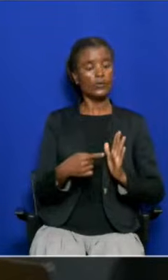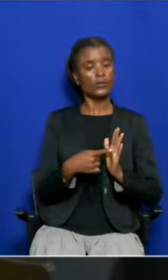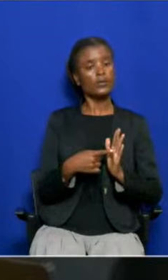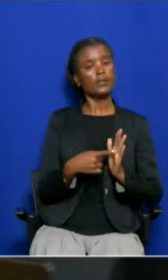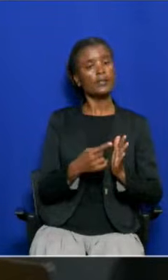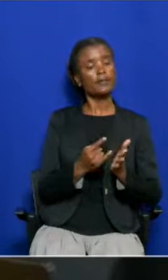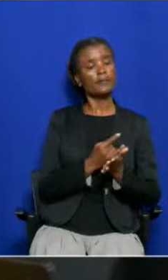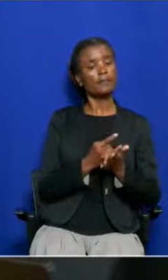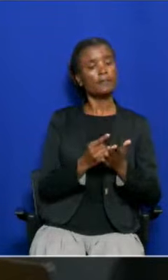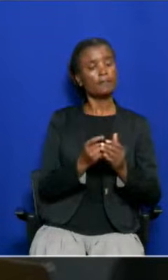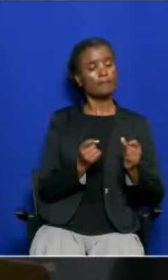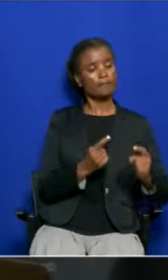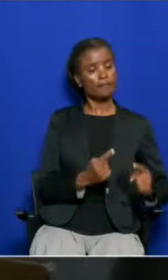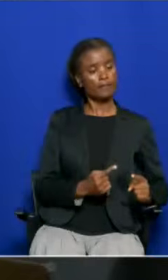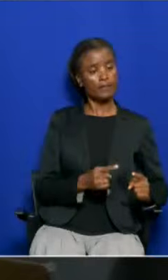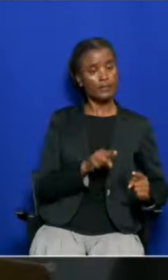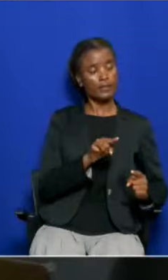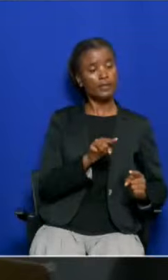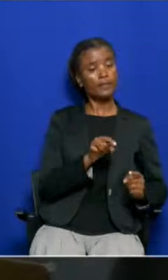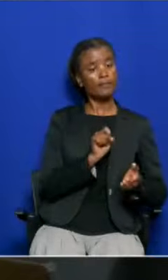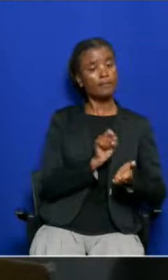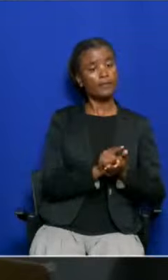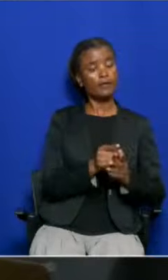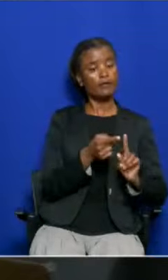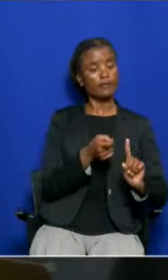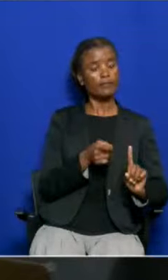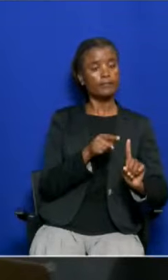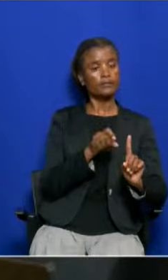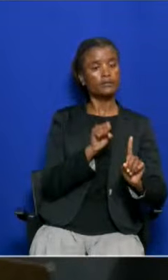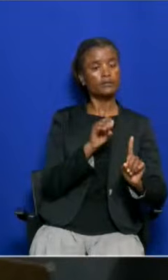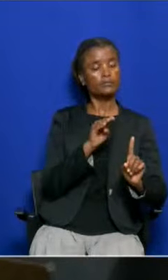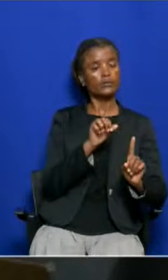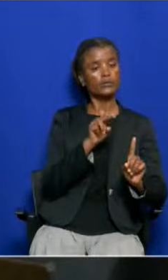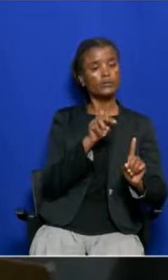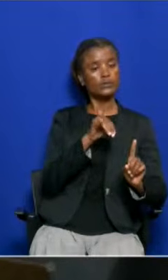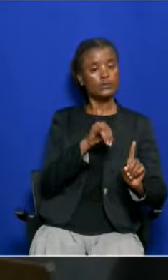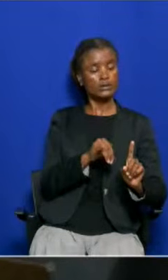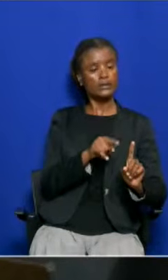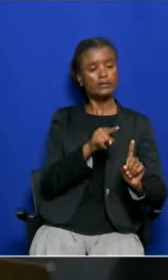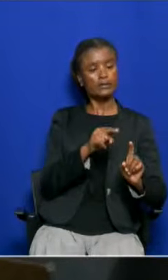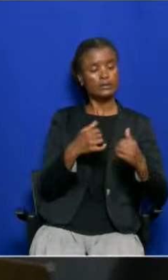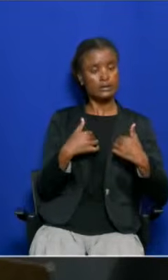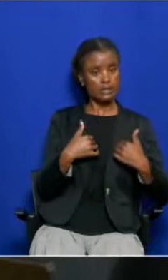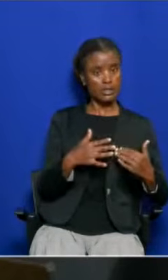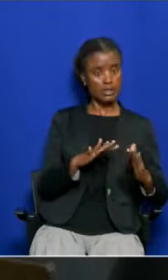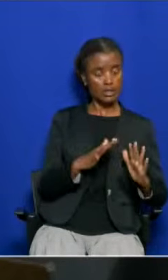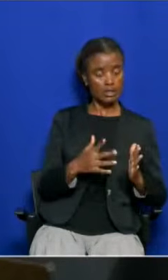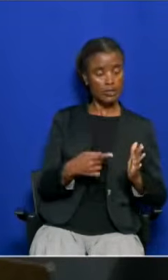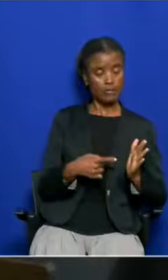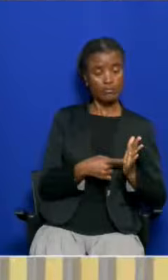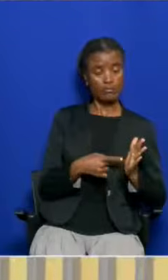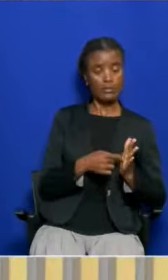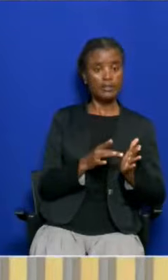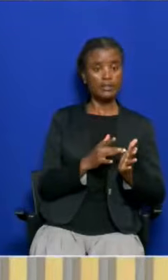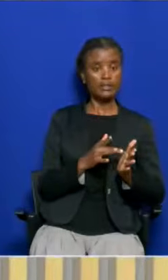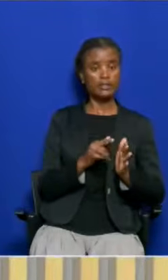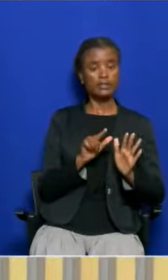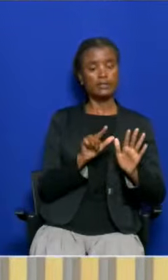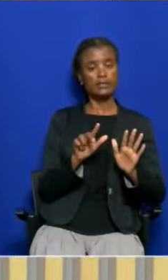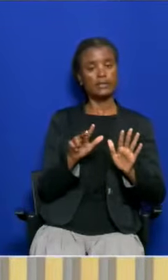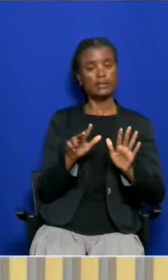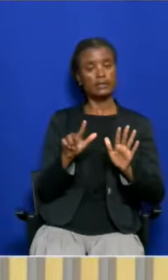Mr. Mkati Mswazi. And can I take you to page 788? Before you do that, let me ask my